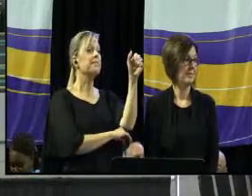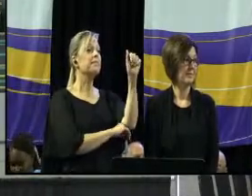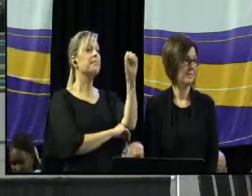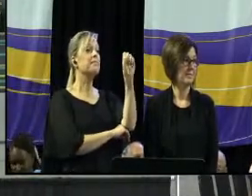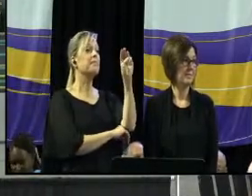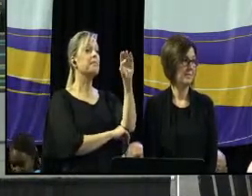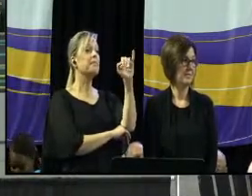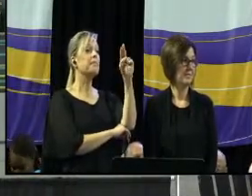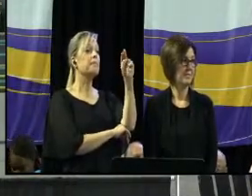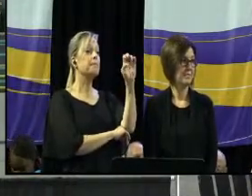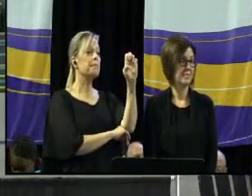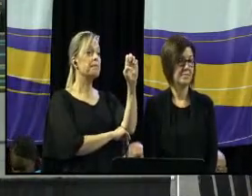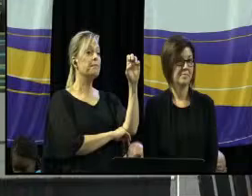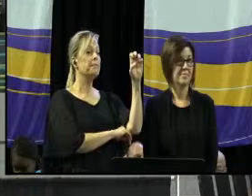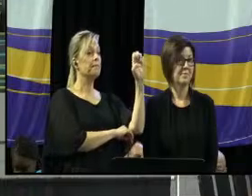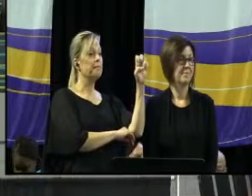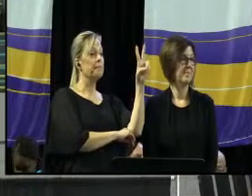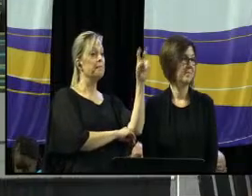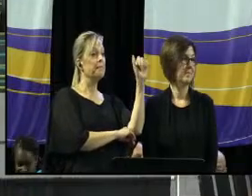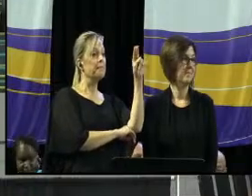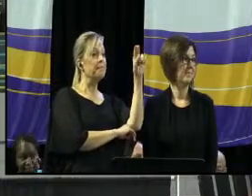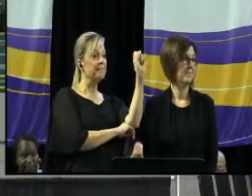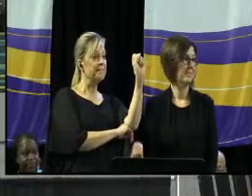Jasmine Charisse Evans.